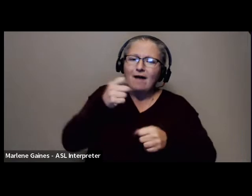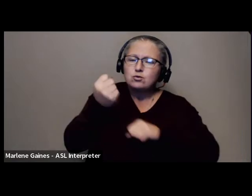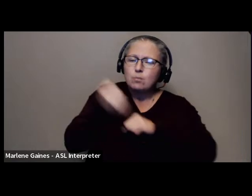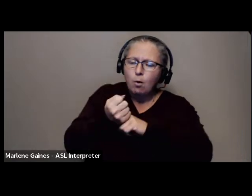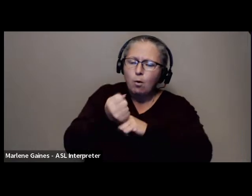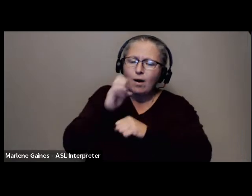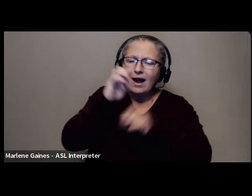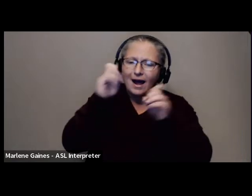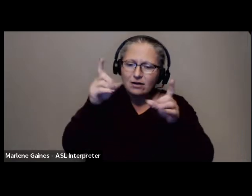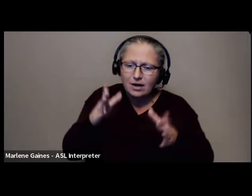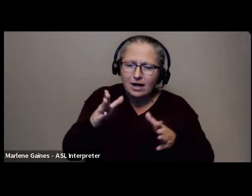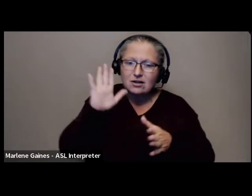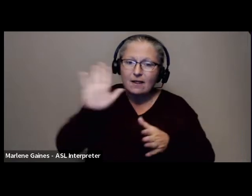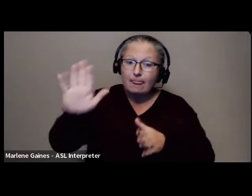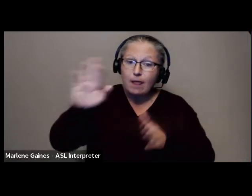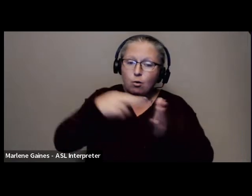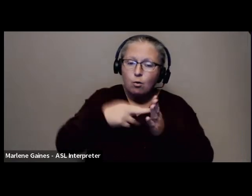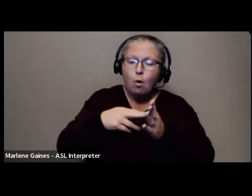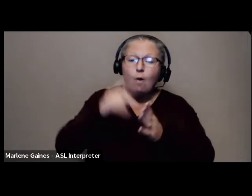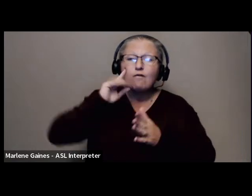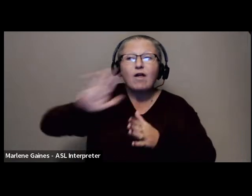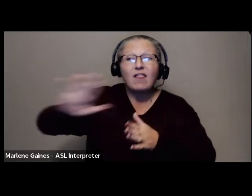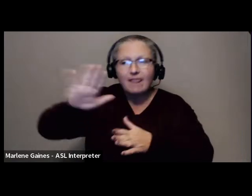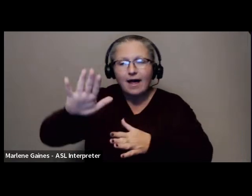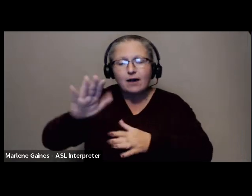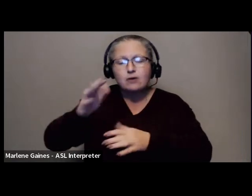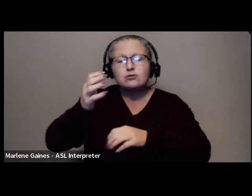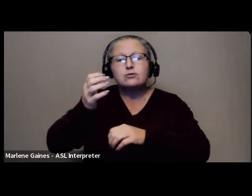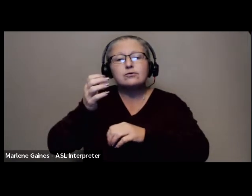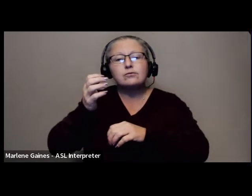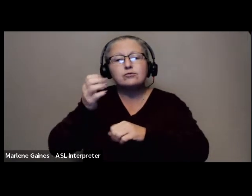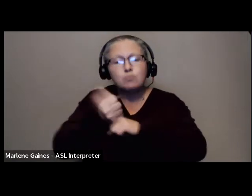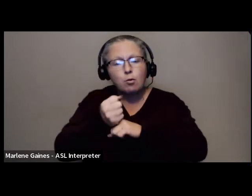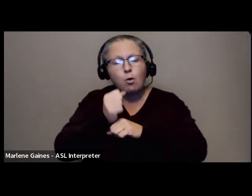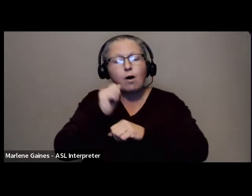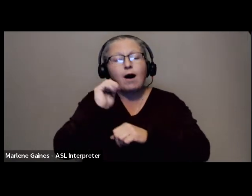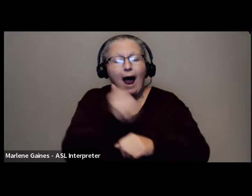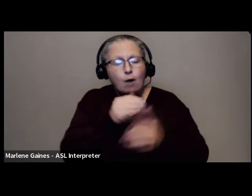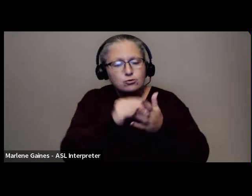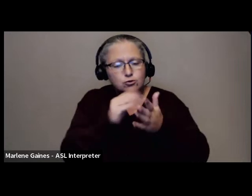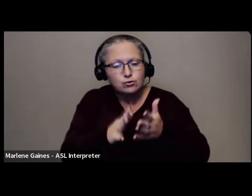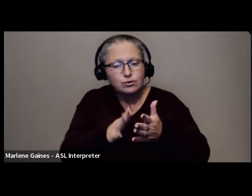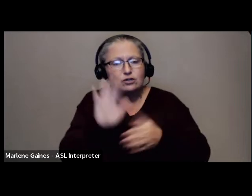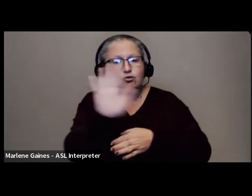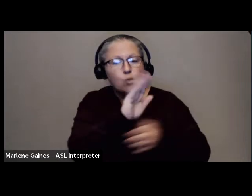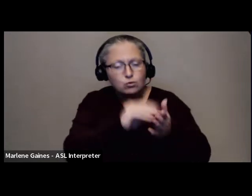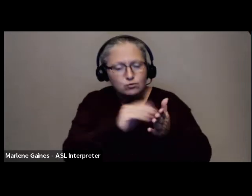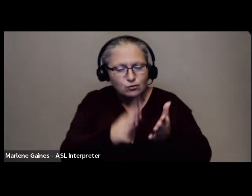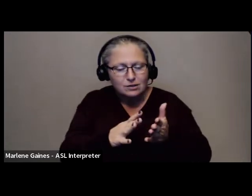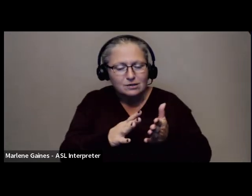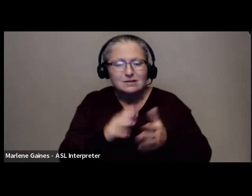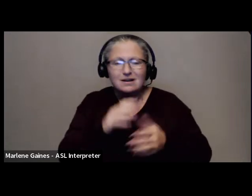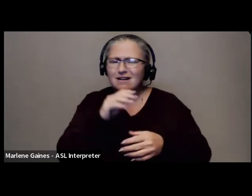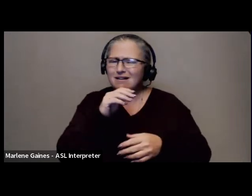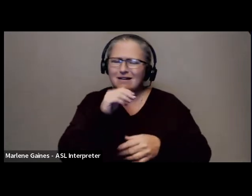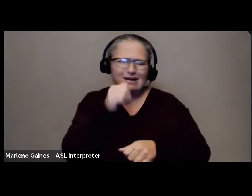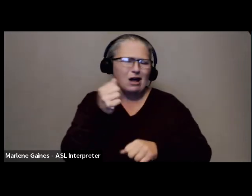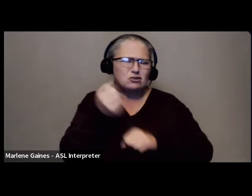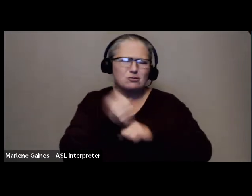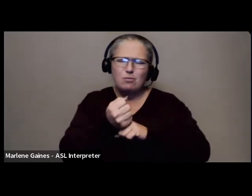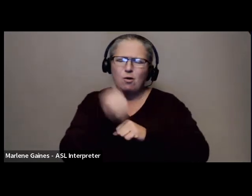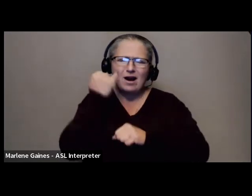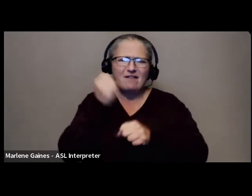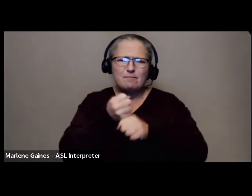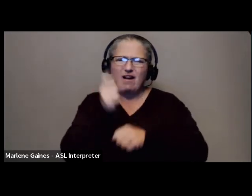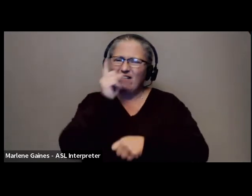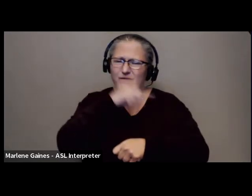in their role, to support all students, your students, my students. It is not supportive to make false and unfounded